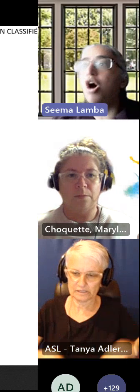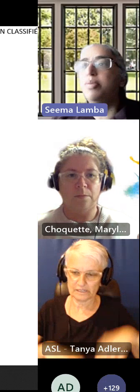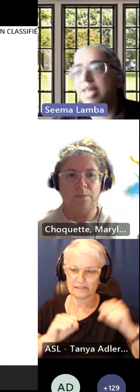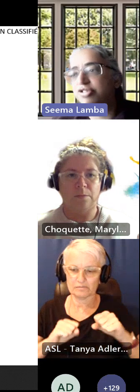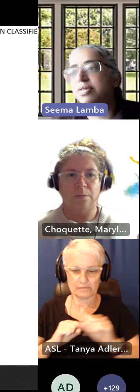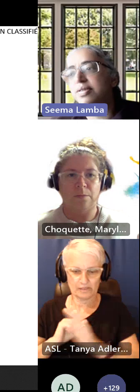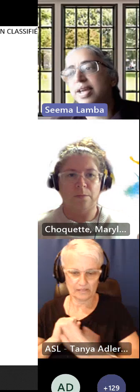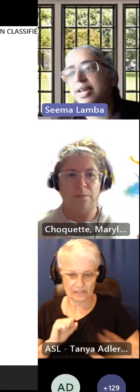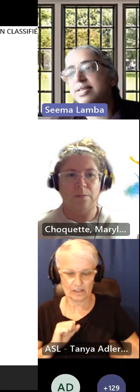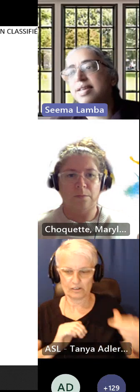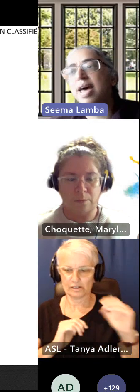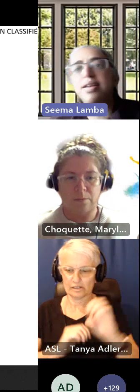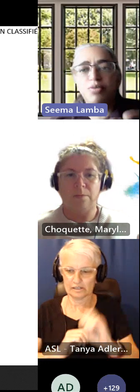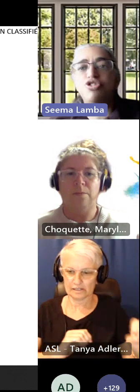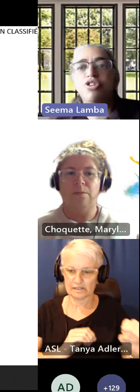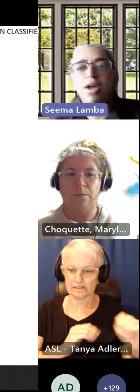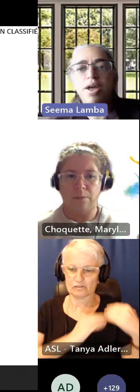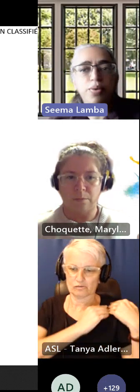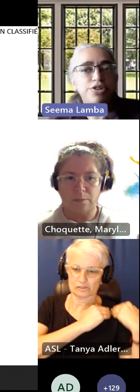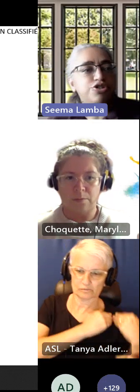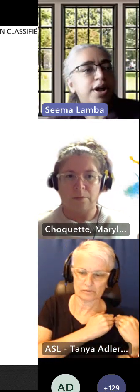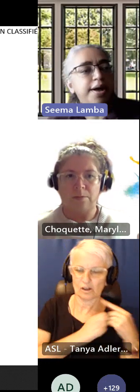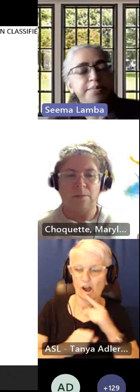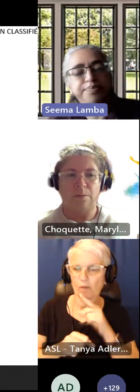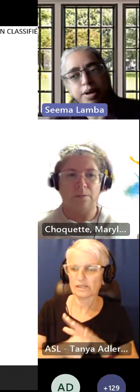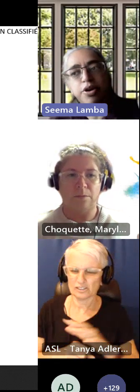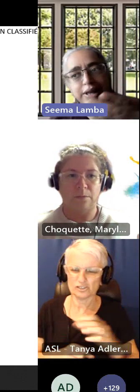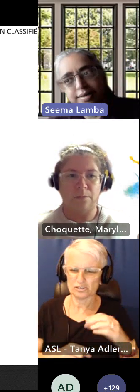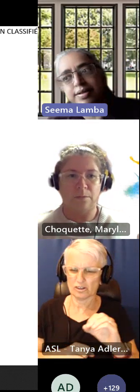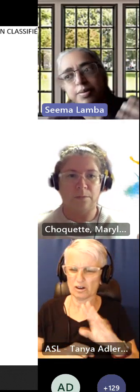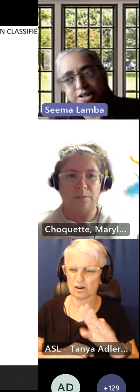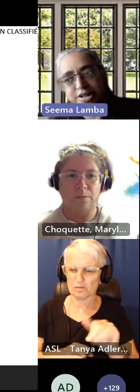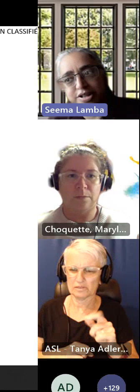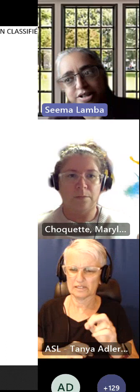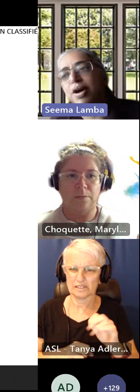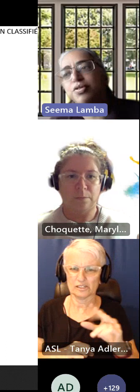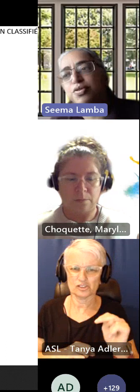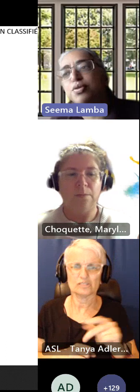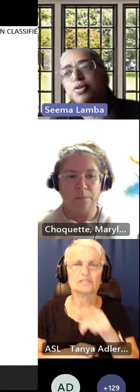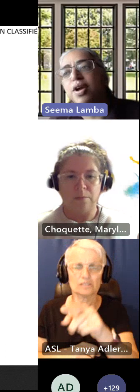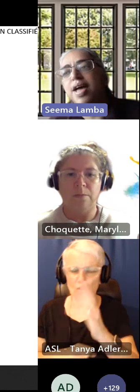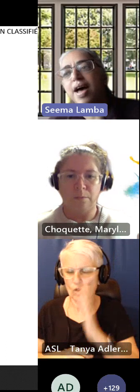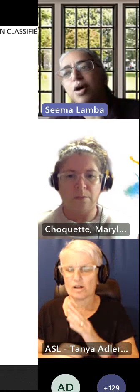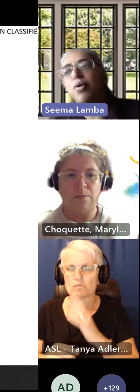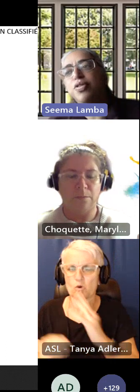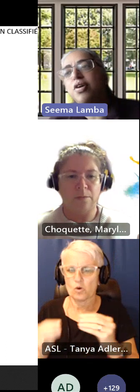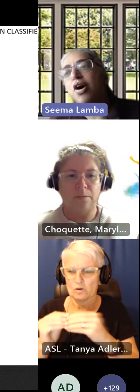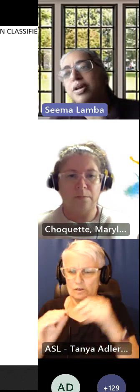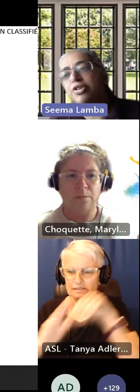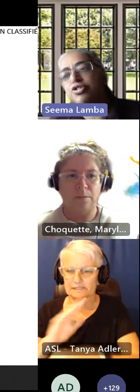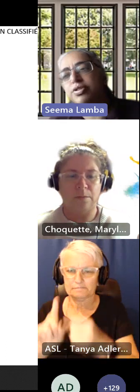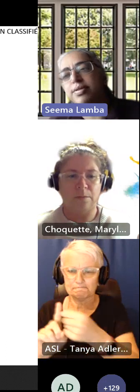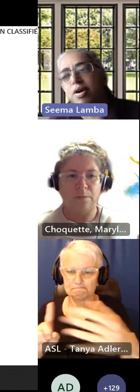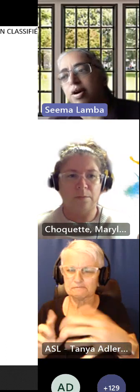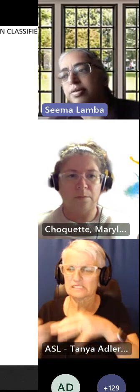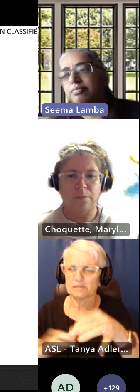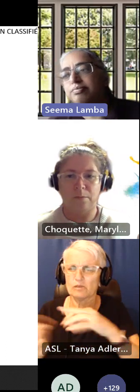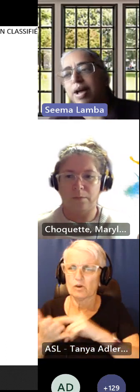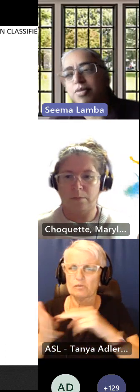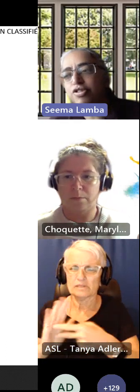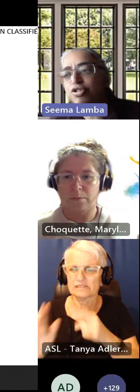equity obligations, if I can say that, and which Marilyn is going to be talking about further, what those